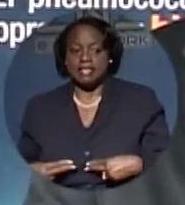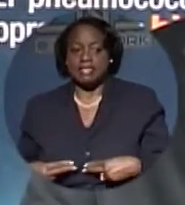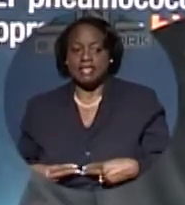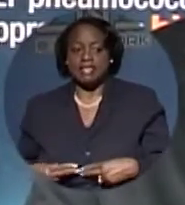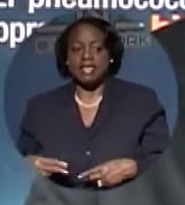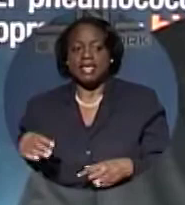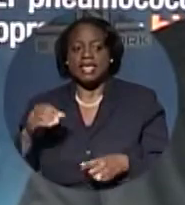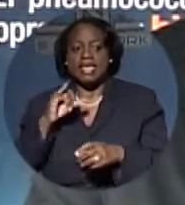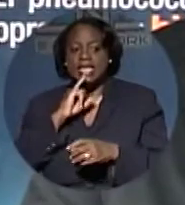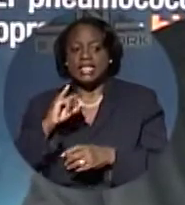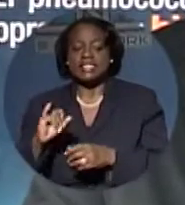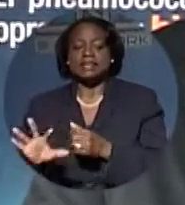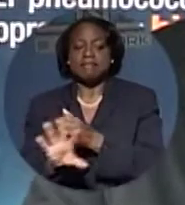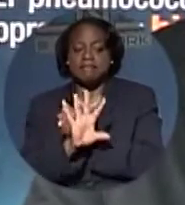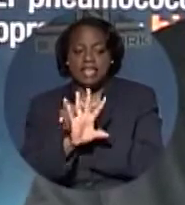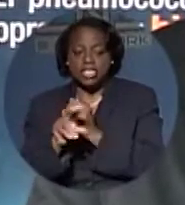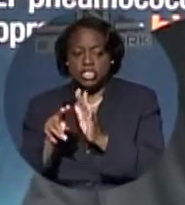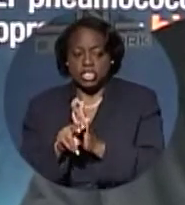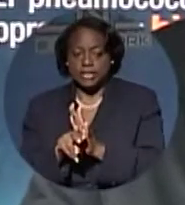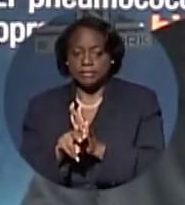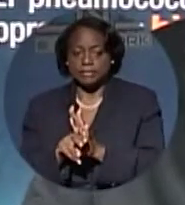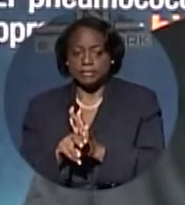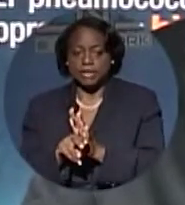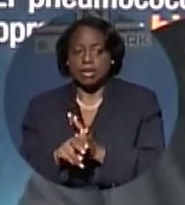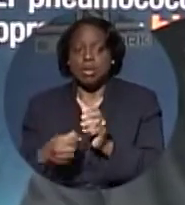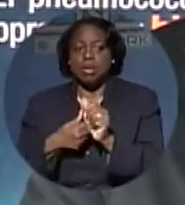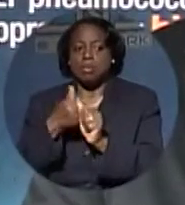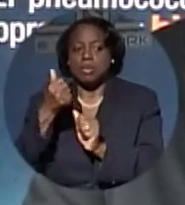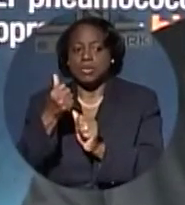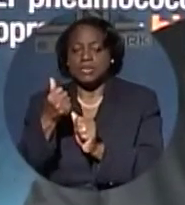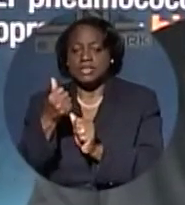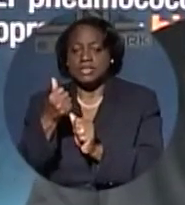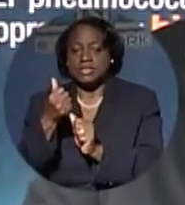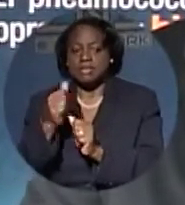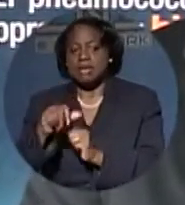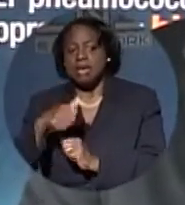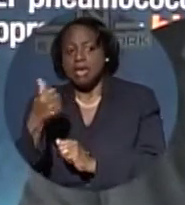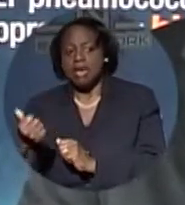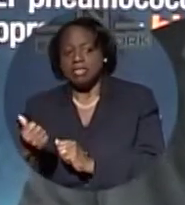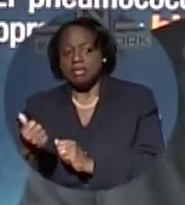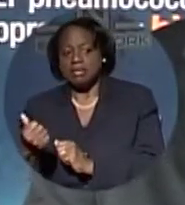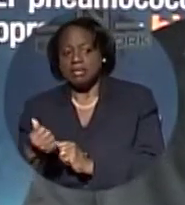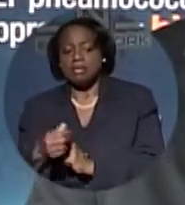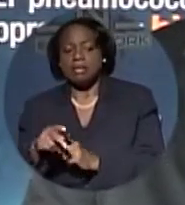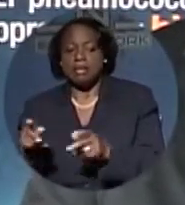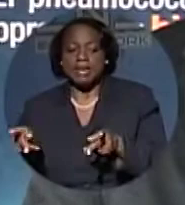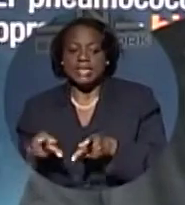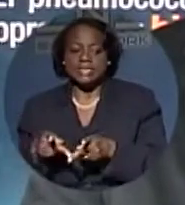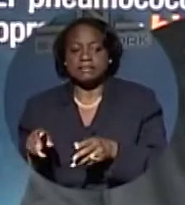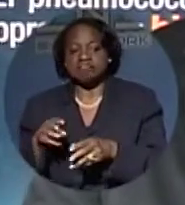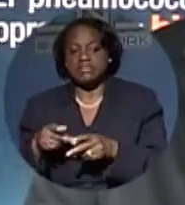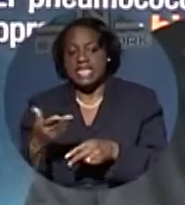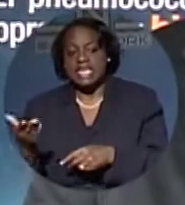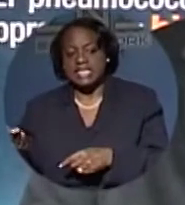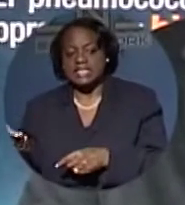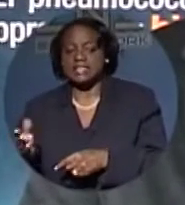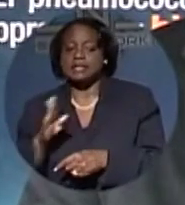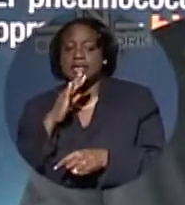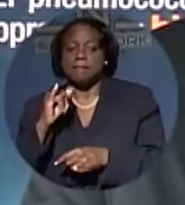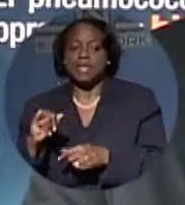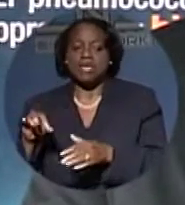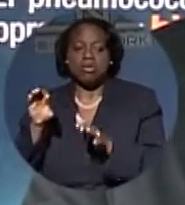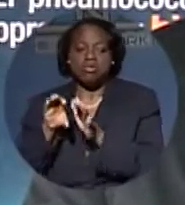of prevention, pushing prevention, and I think most other entities, be it crime, etc., should